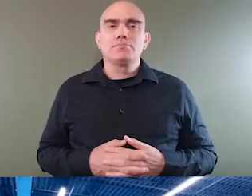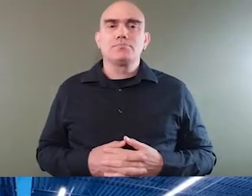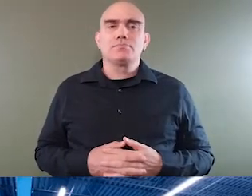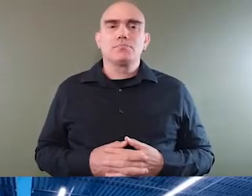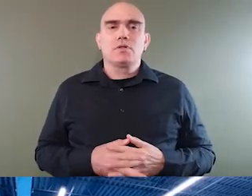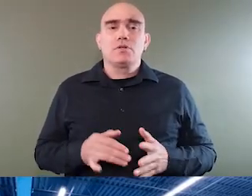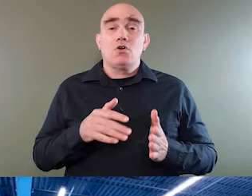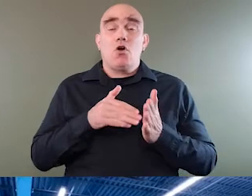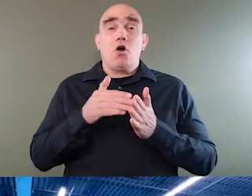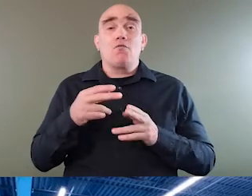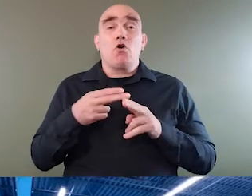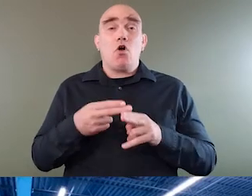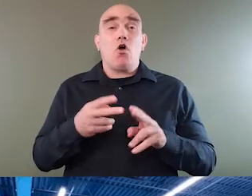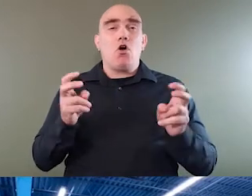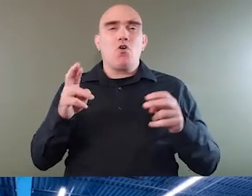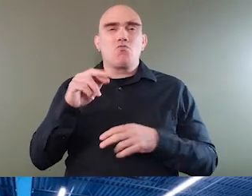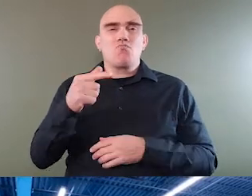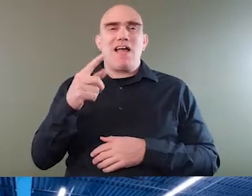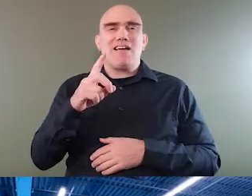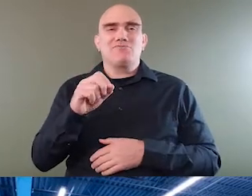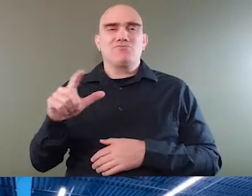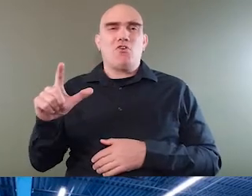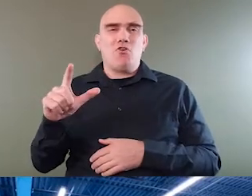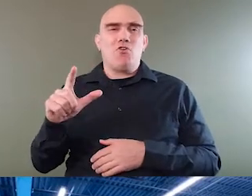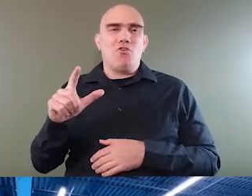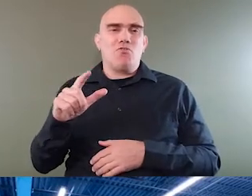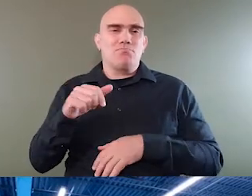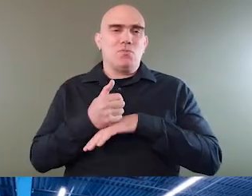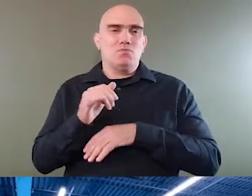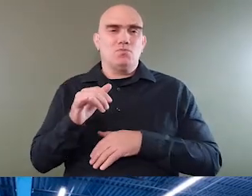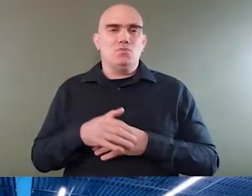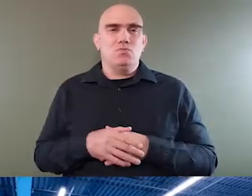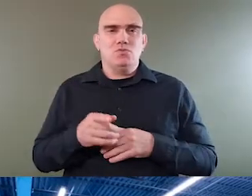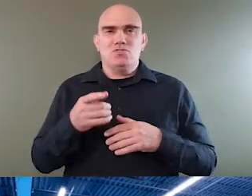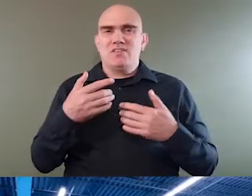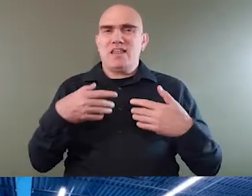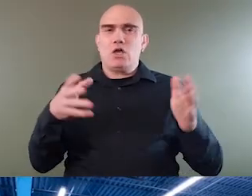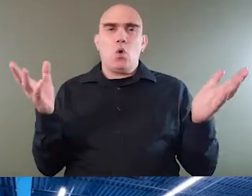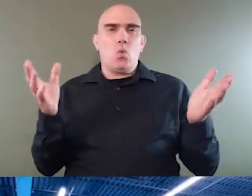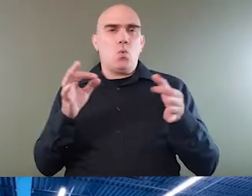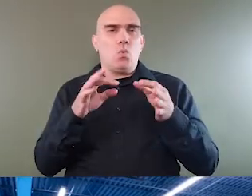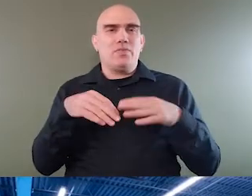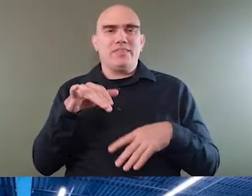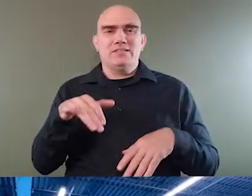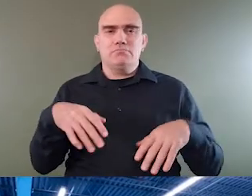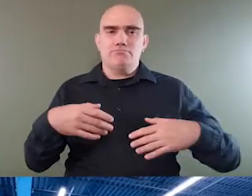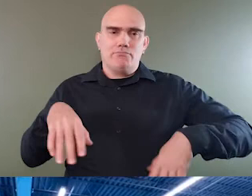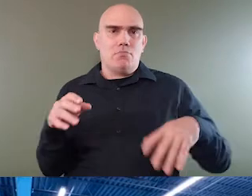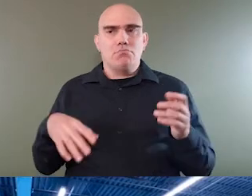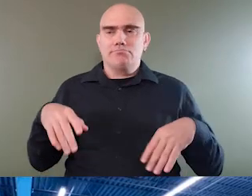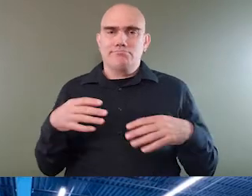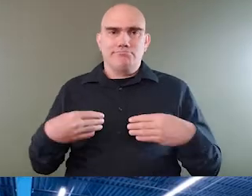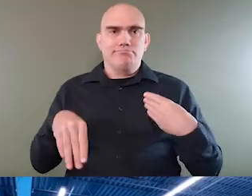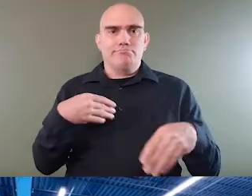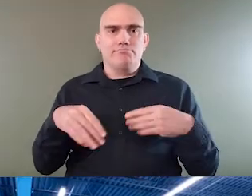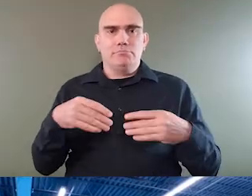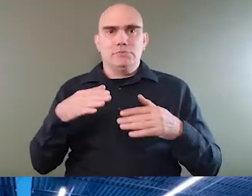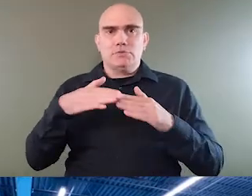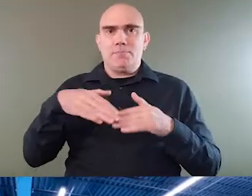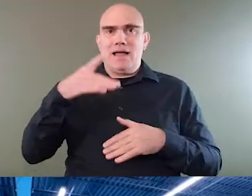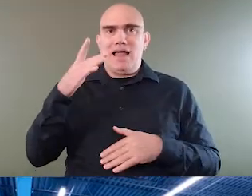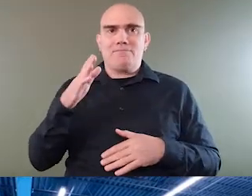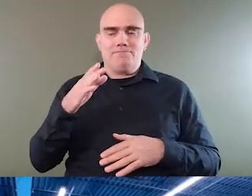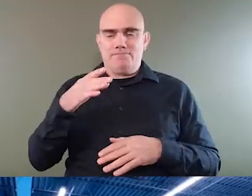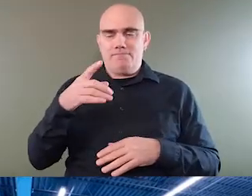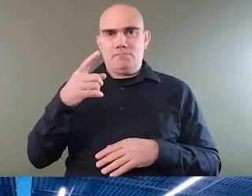This is often called ragdoll pose too. You just let go in the sloppy top half of yourself over your bottom half.